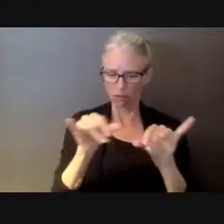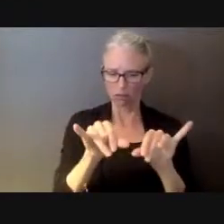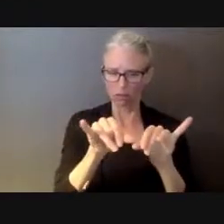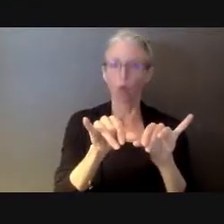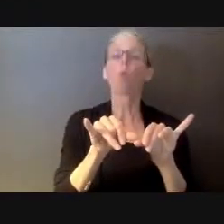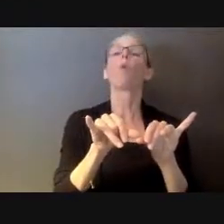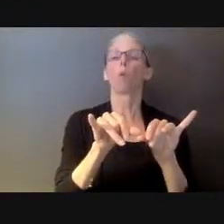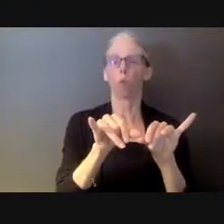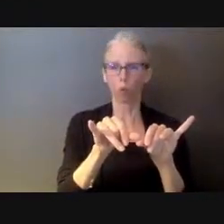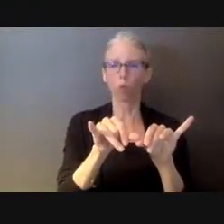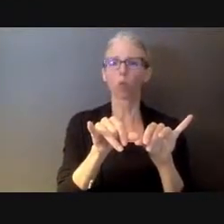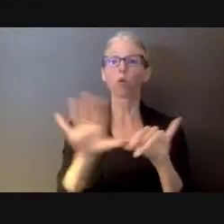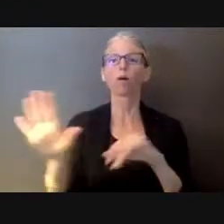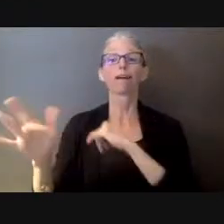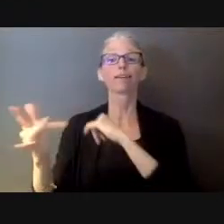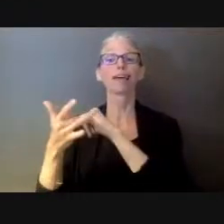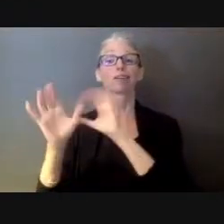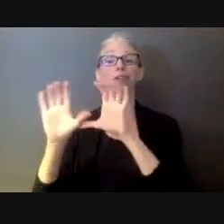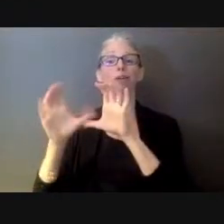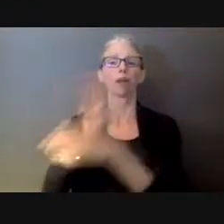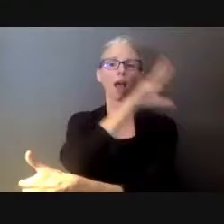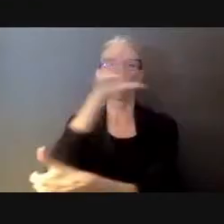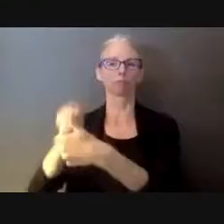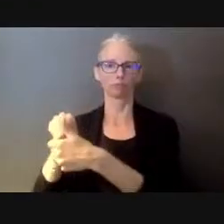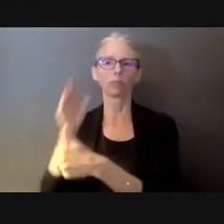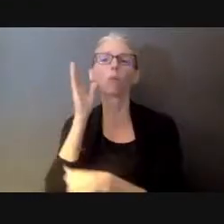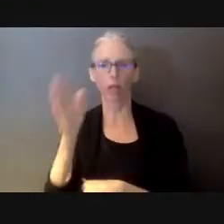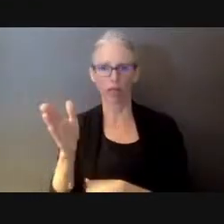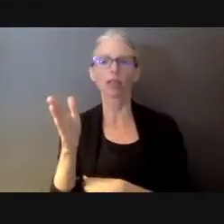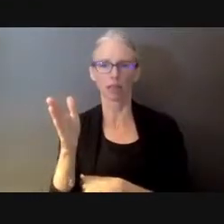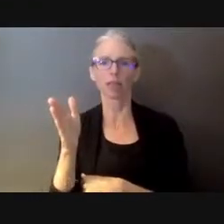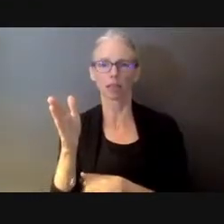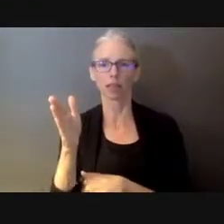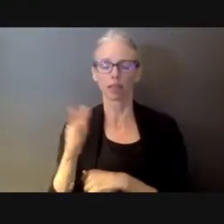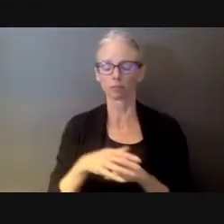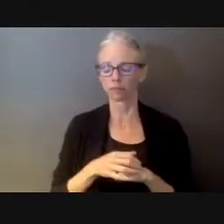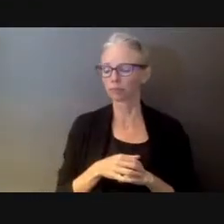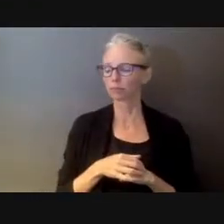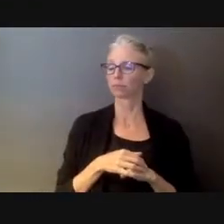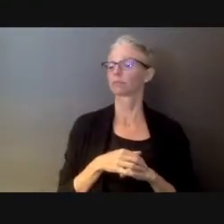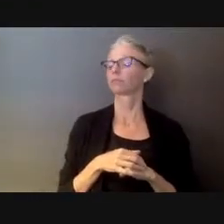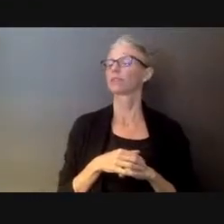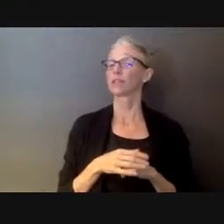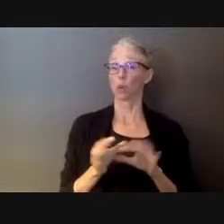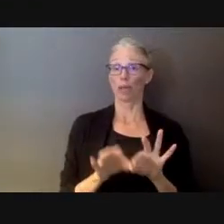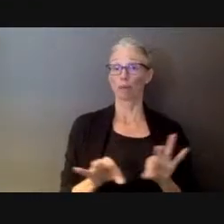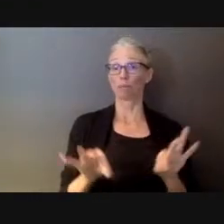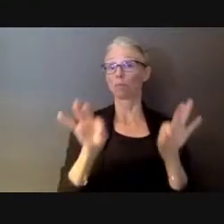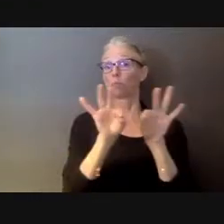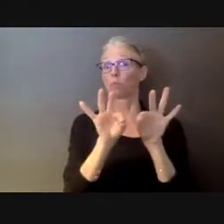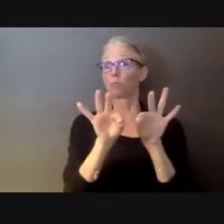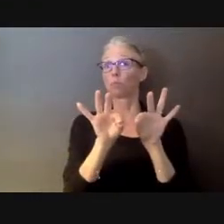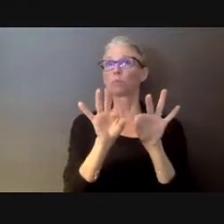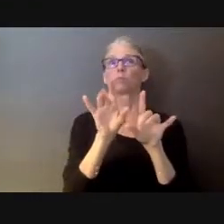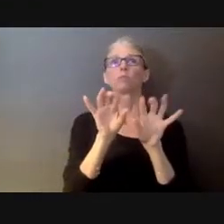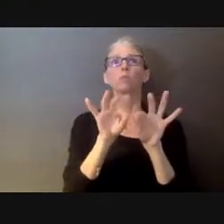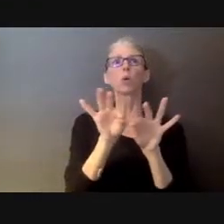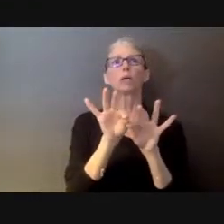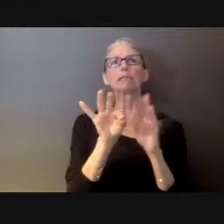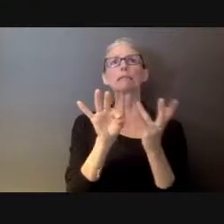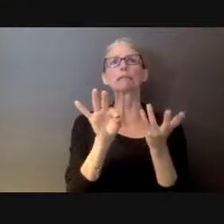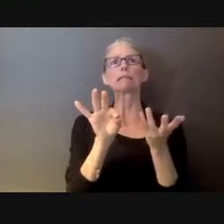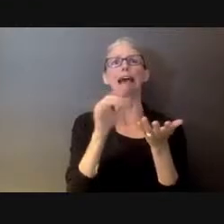to ignore those comments. So I think it's really important right now that over the next couple of weeks, the deadline for submissions